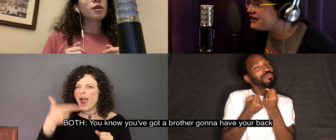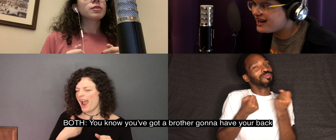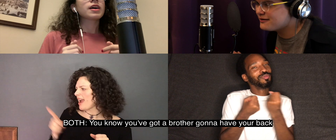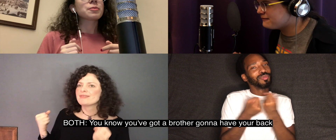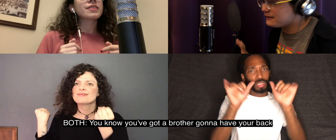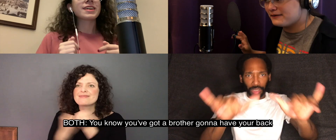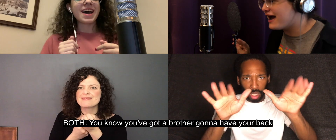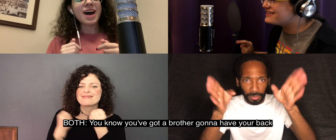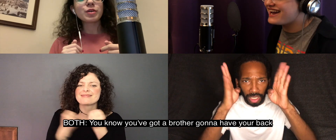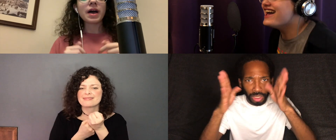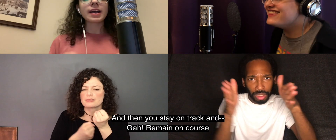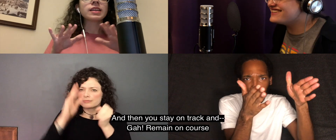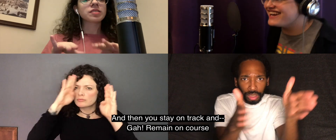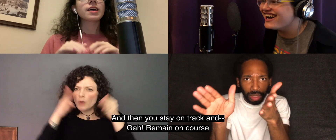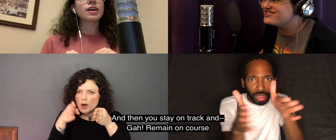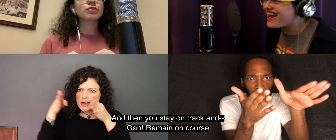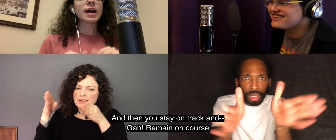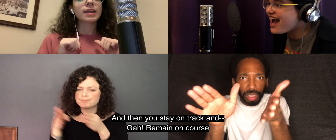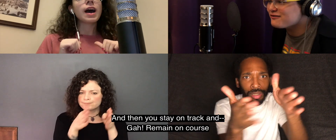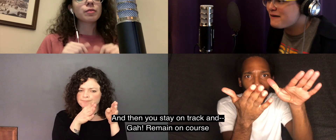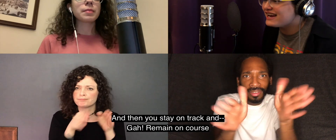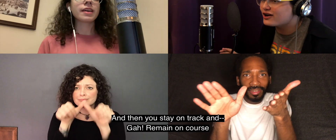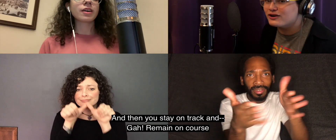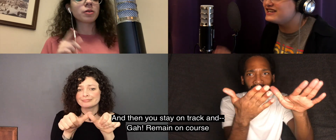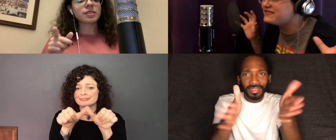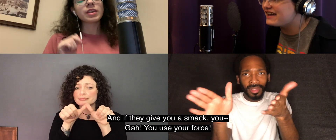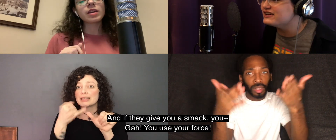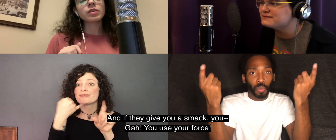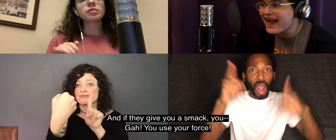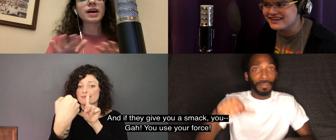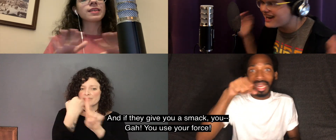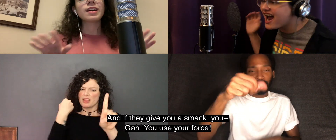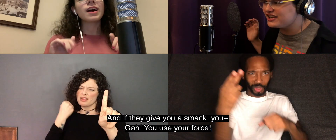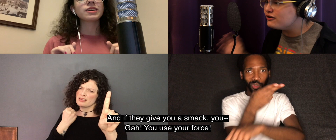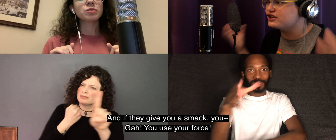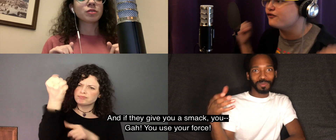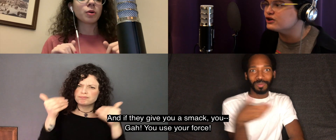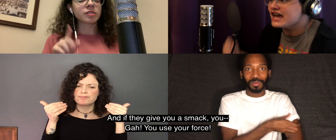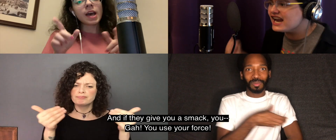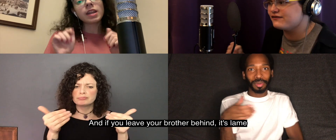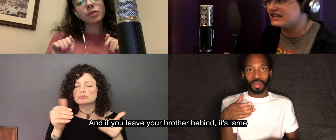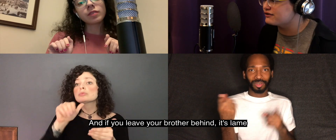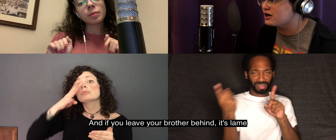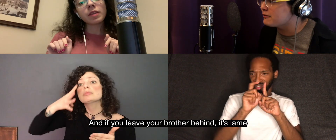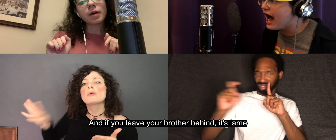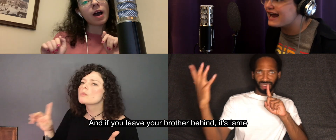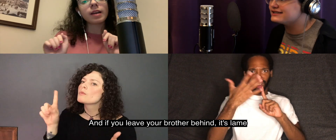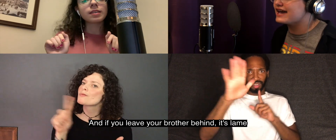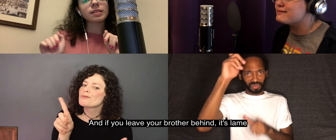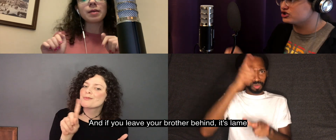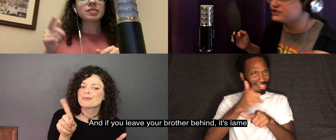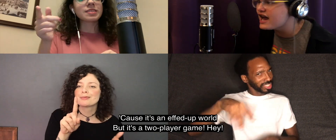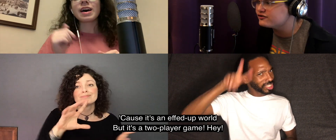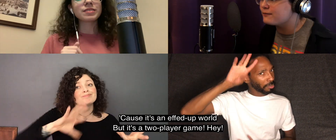you know you're gonna and then you stay on track and I remain on course. And if they give you a smack, you gotta use your force. And if you leave your brother